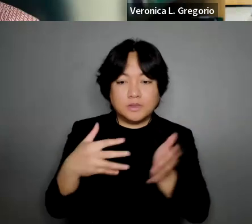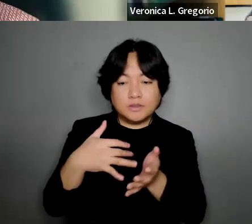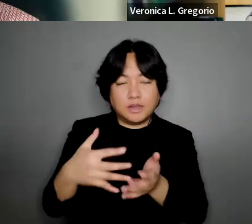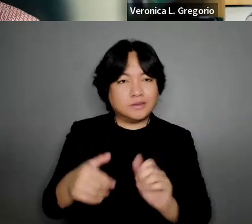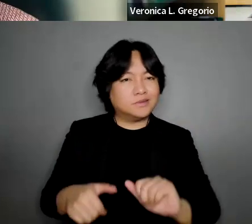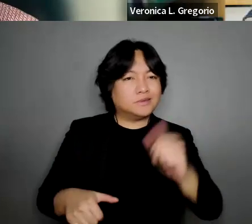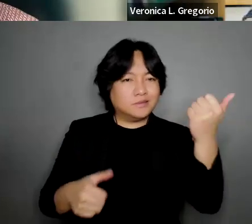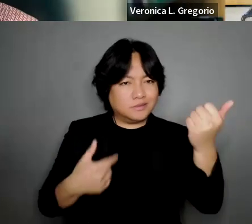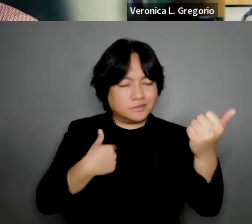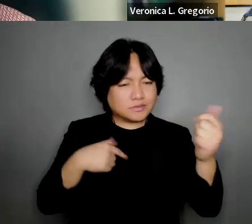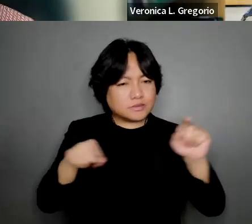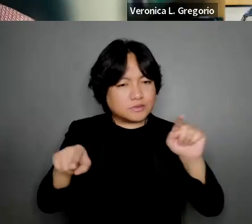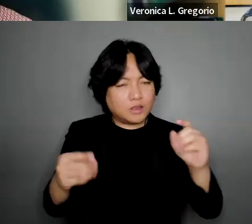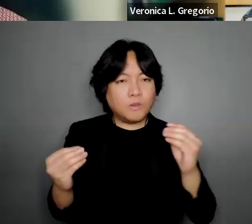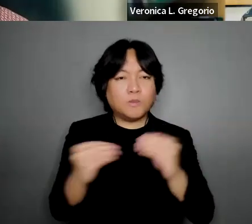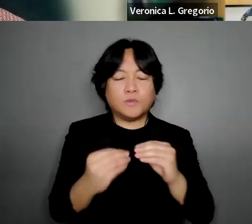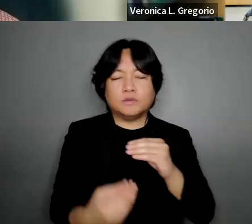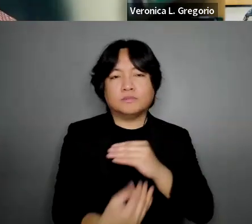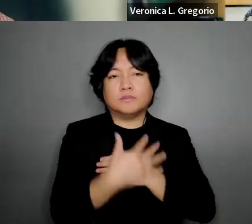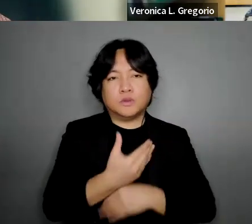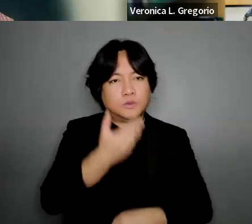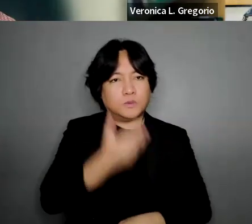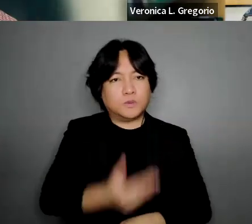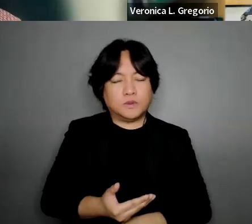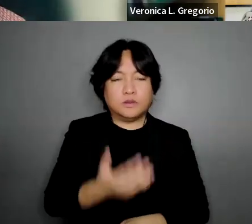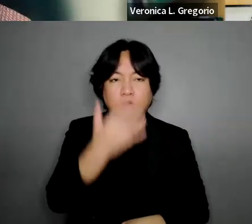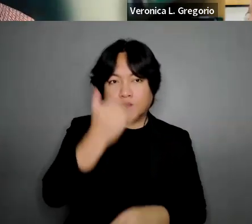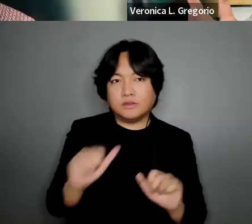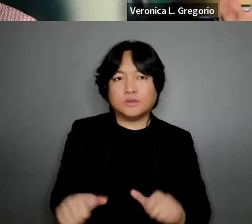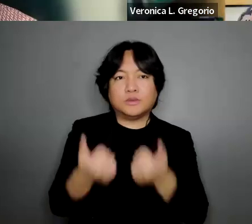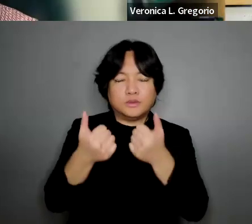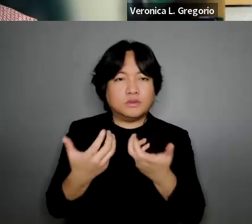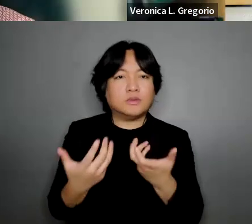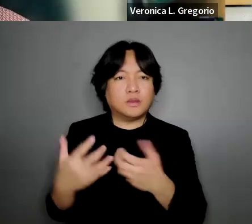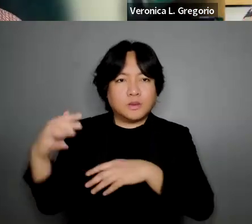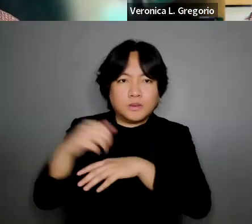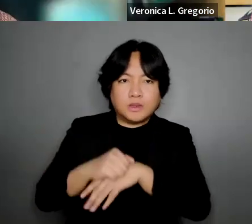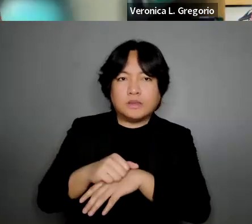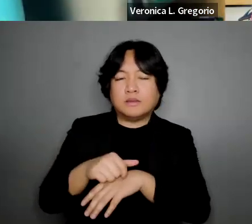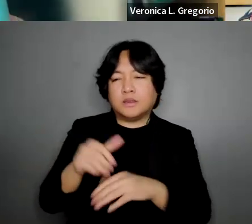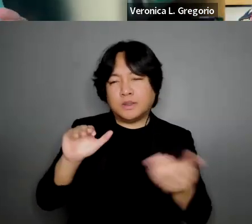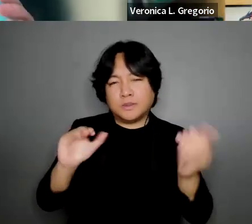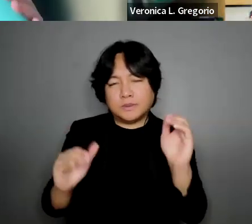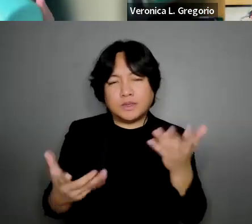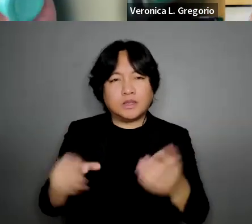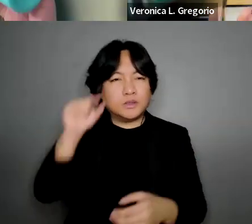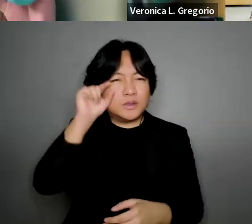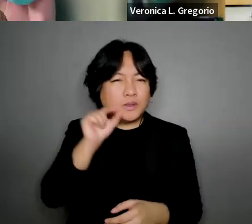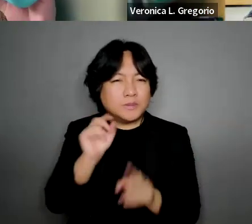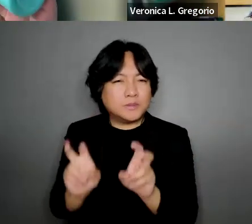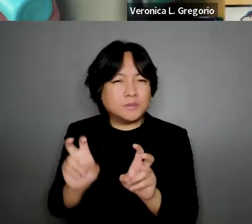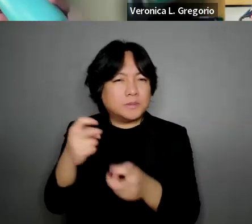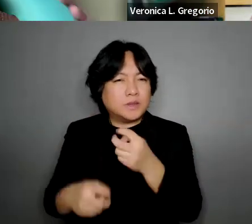an effective strategy for challenging coloniality, like by comparing gender issues across